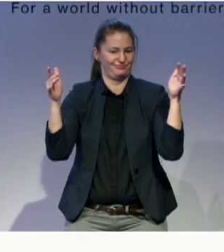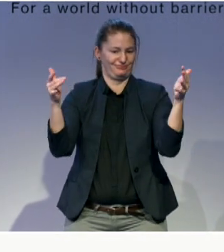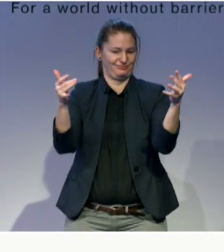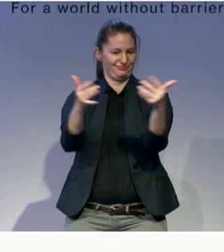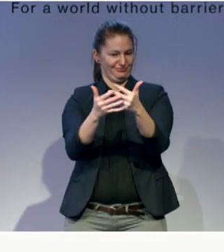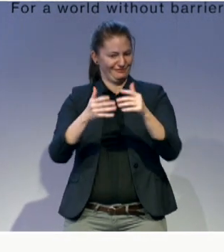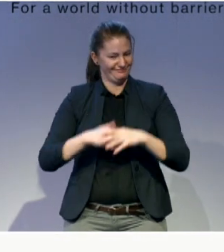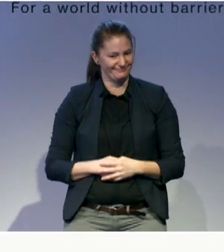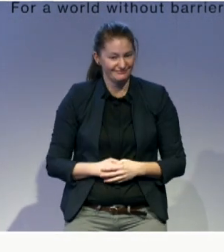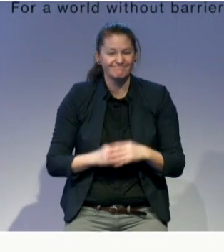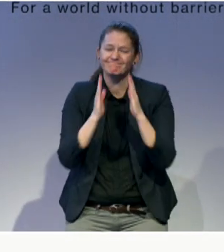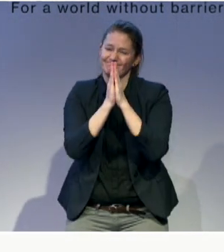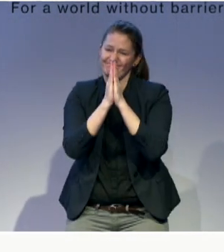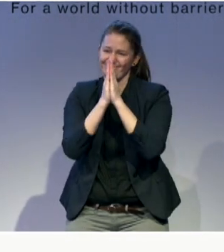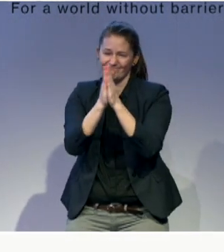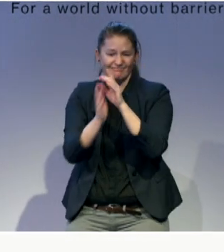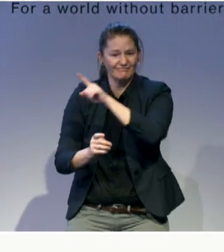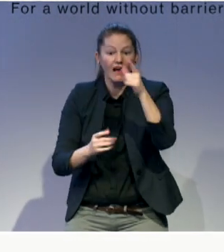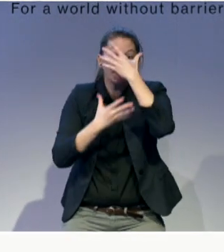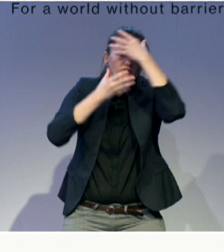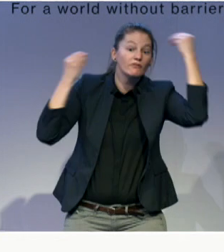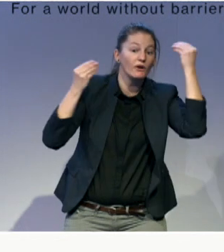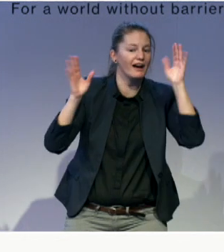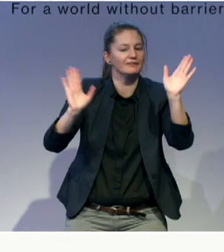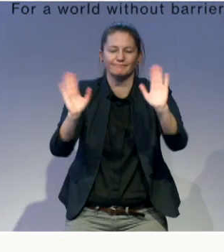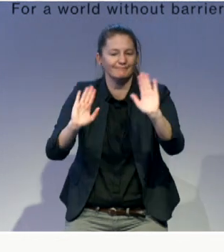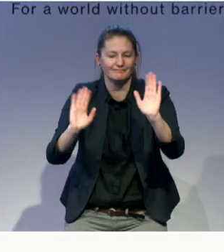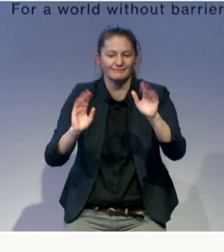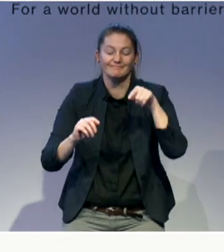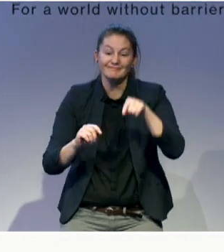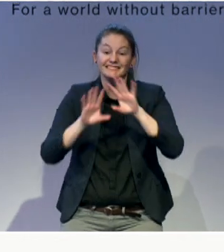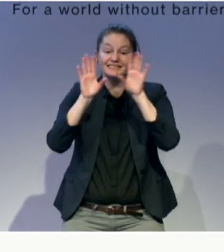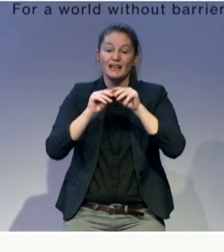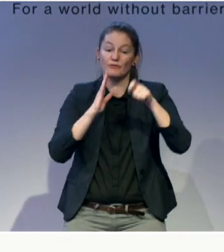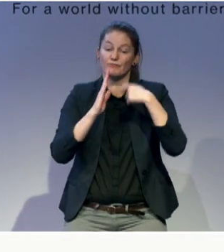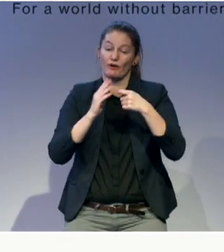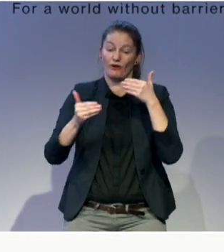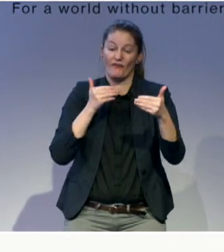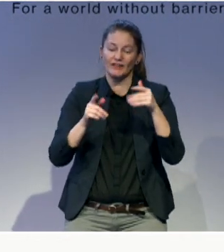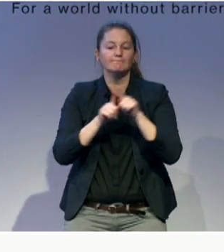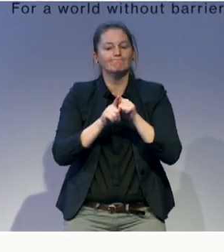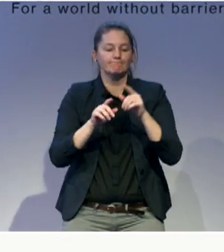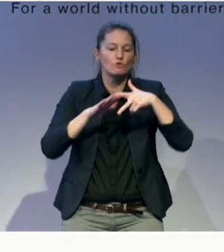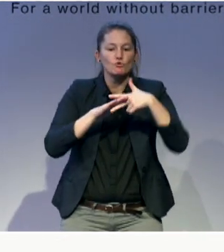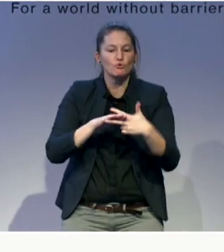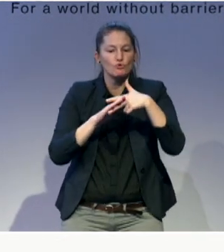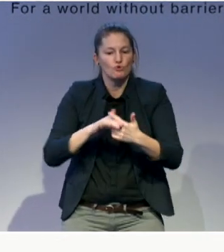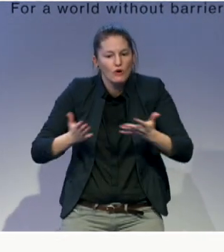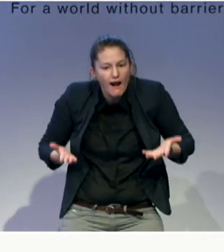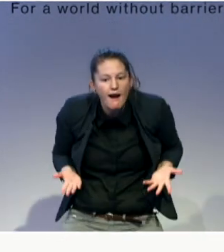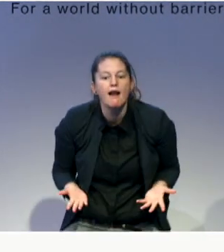a device to support everybody in this community. So let's go back a